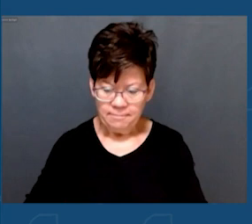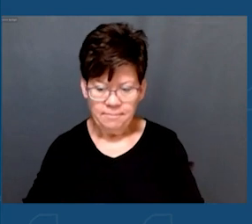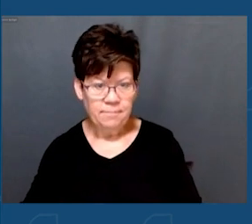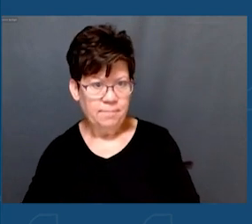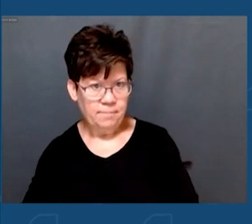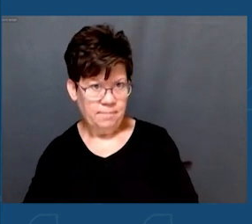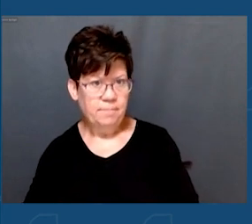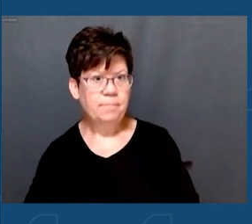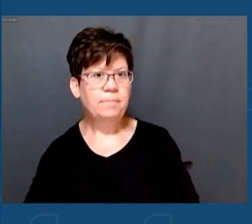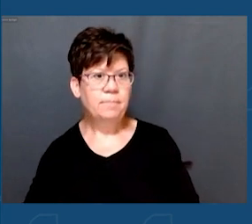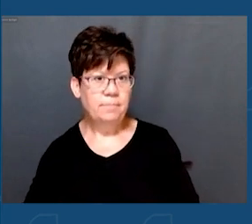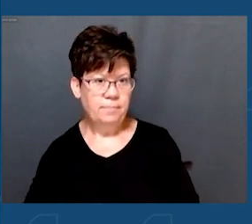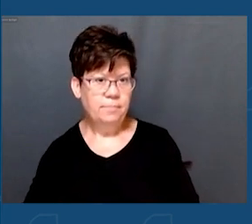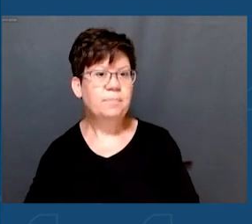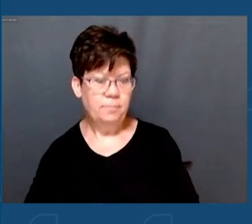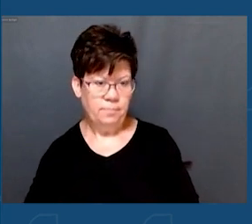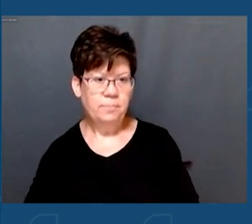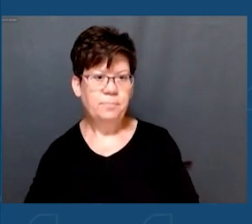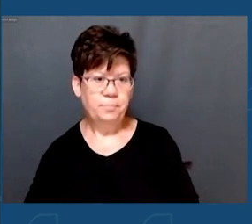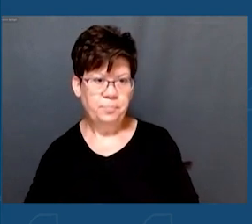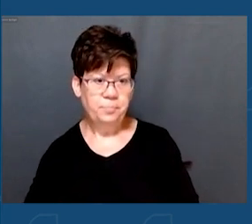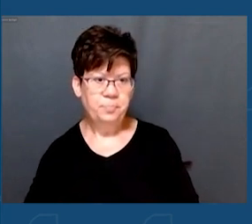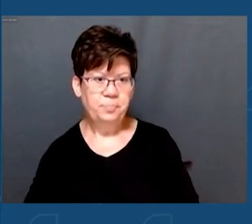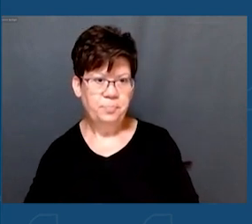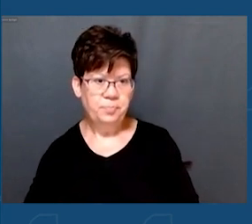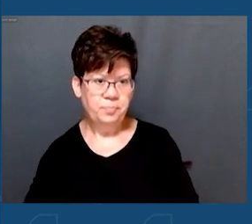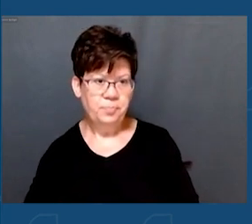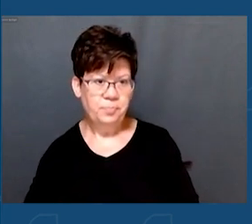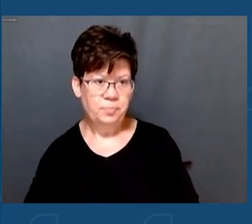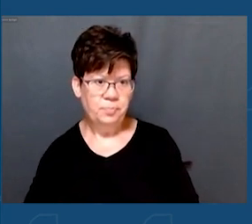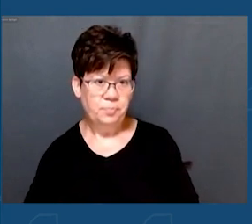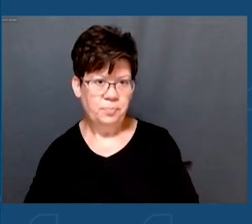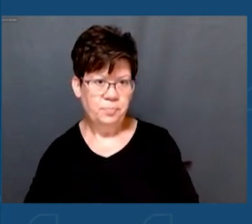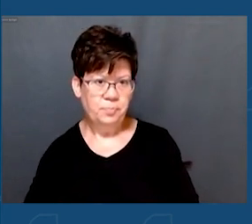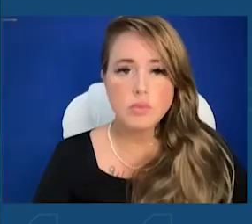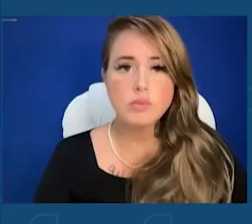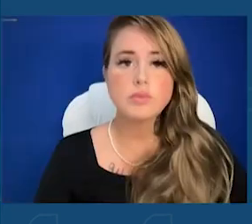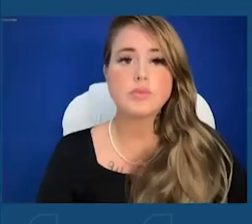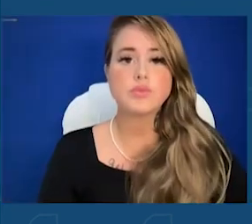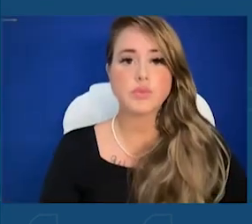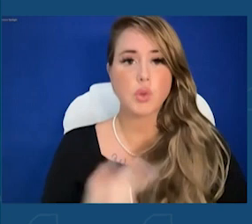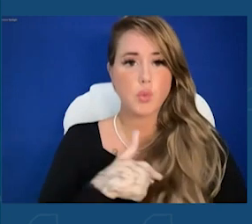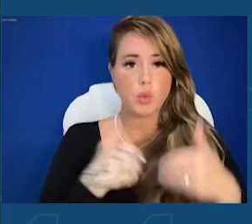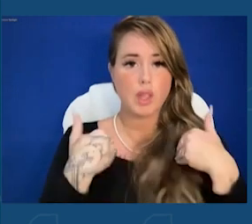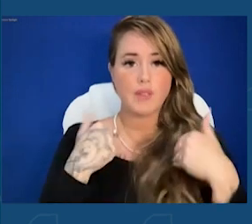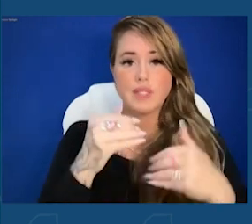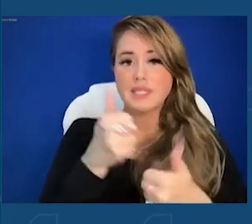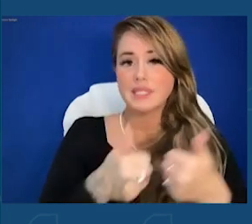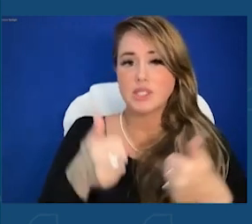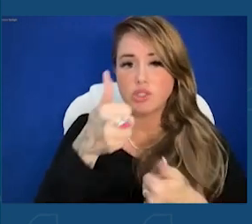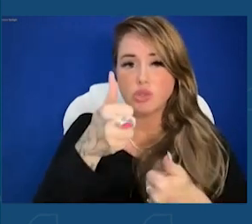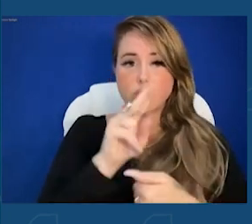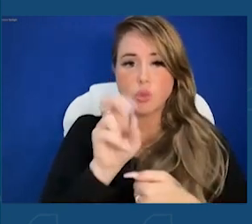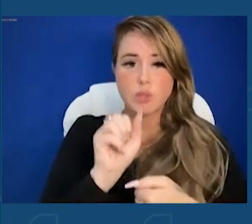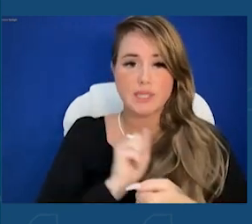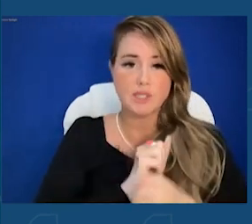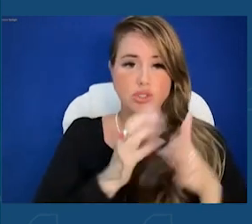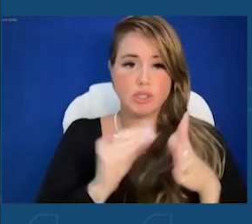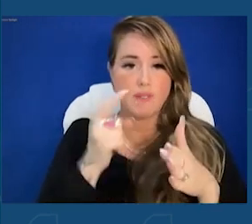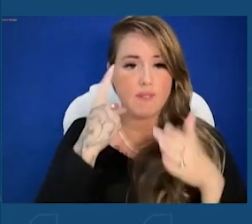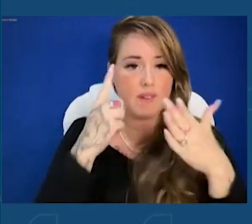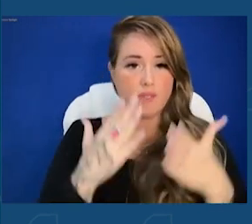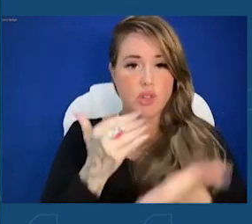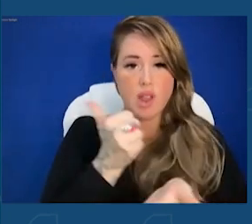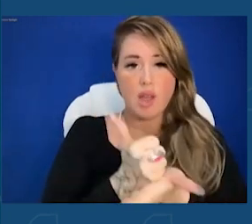of 2022 and our senior U.S. senators and governor helped bring $100 billion